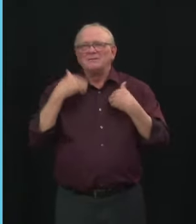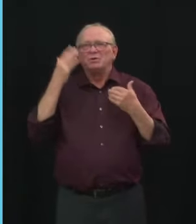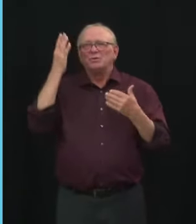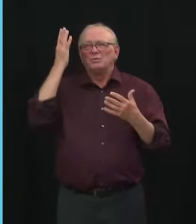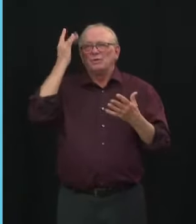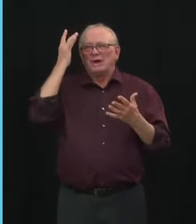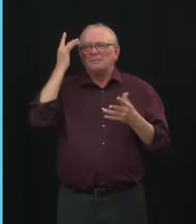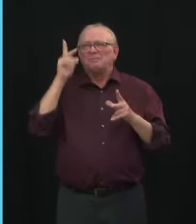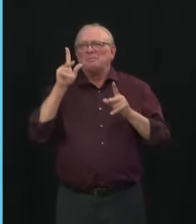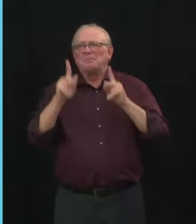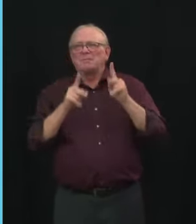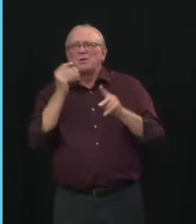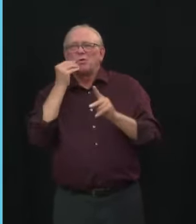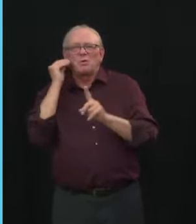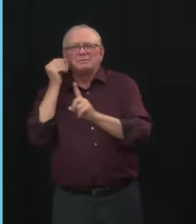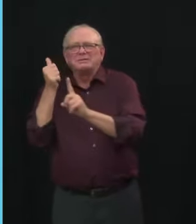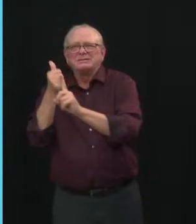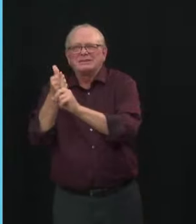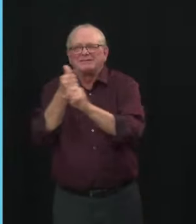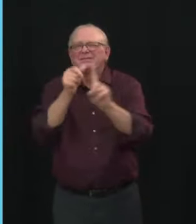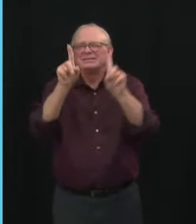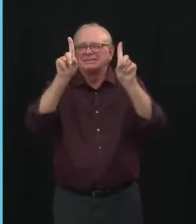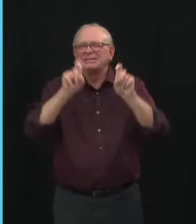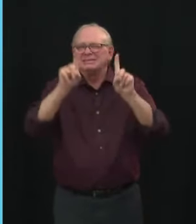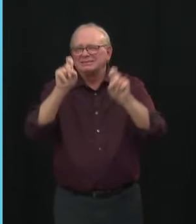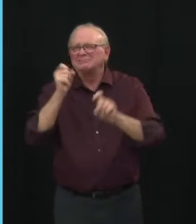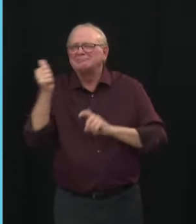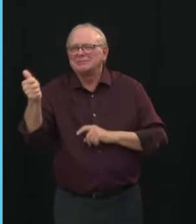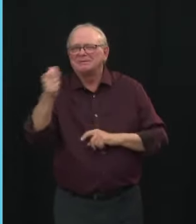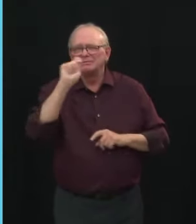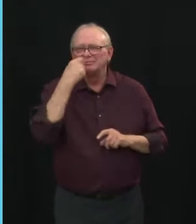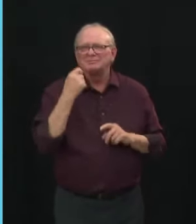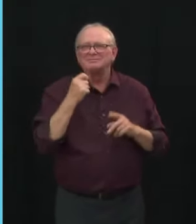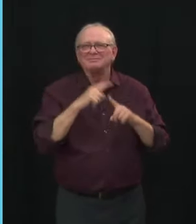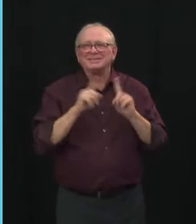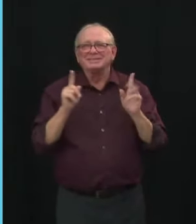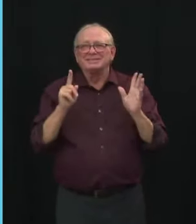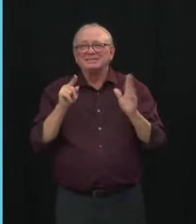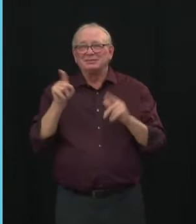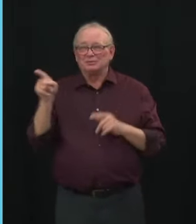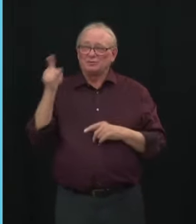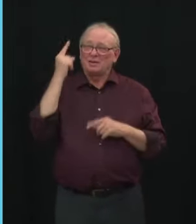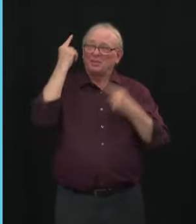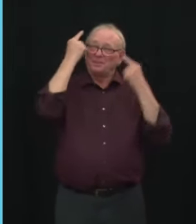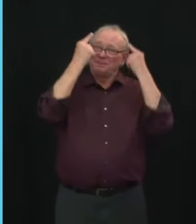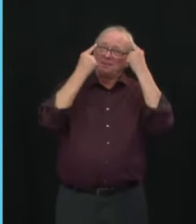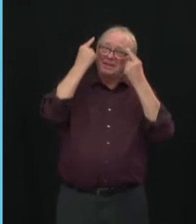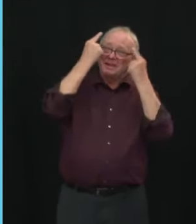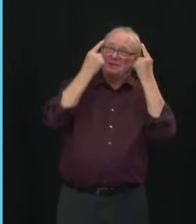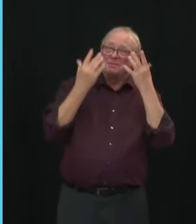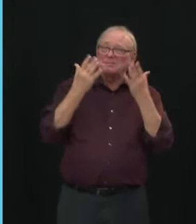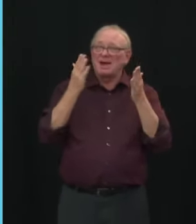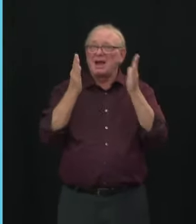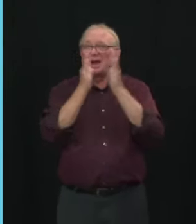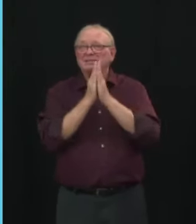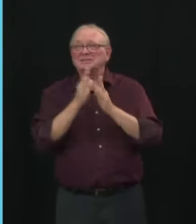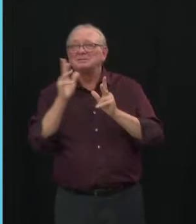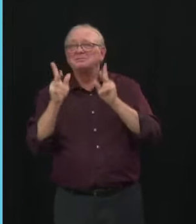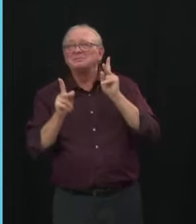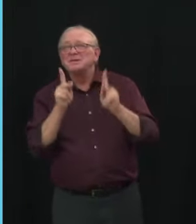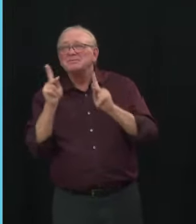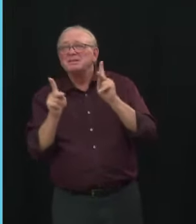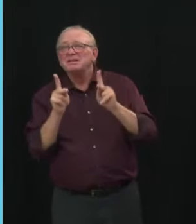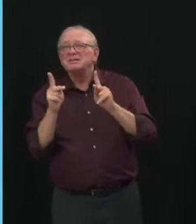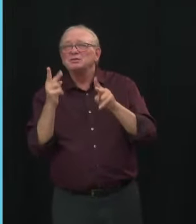asking people to log their rapid test results or their experiences with long COVID, for instance, on a website or something like that, just so Alberta could